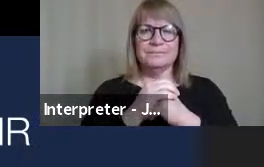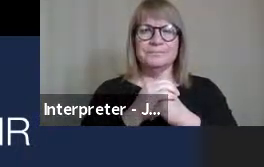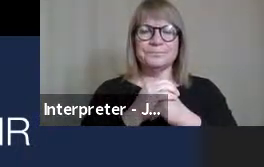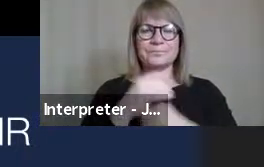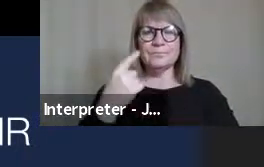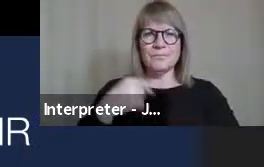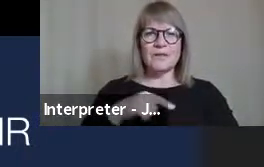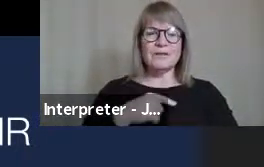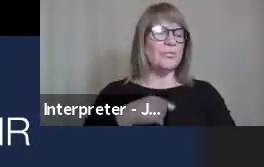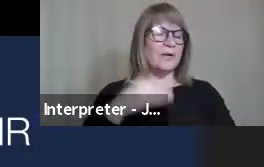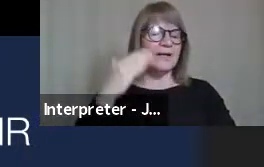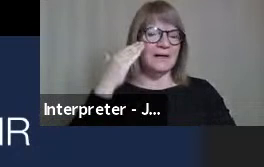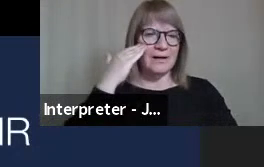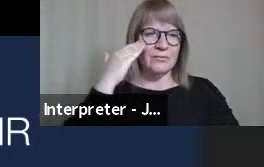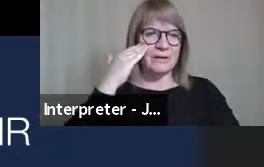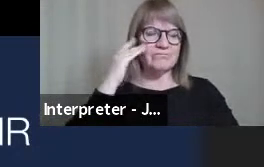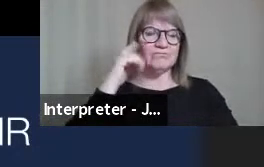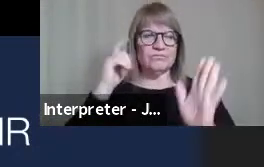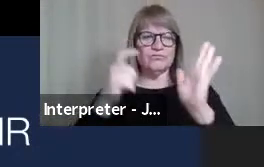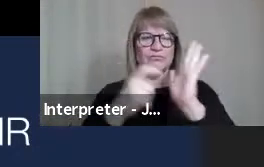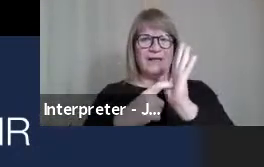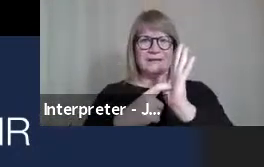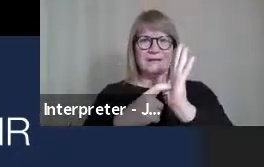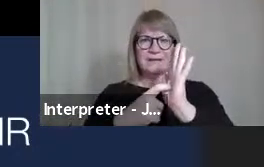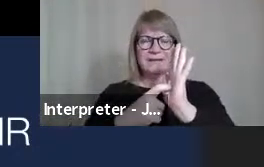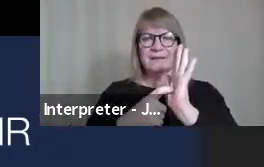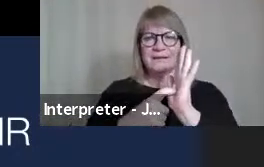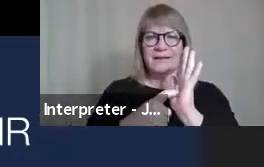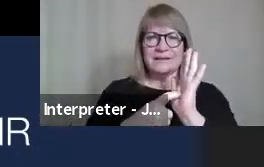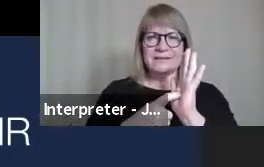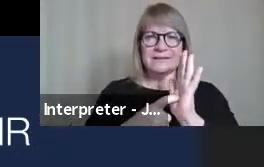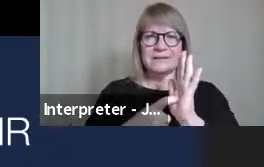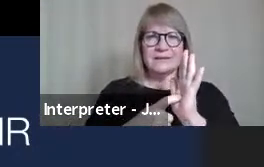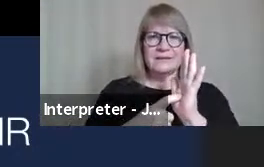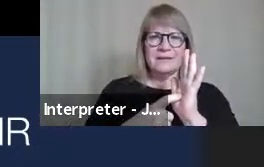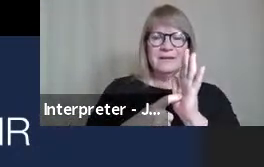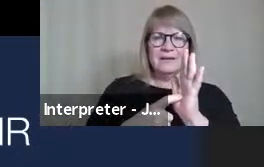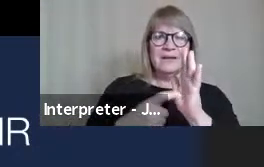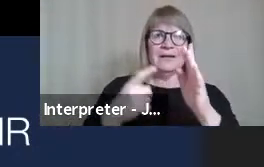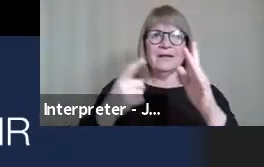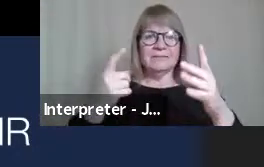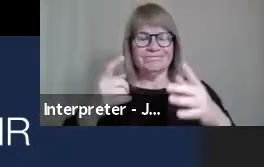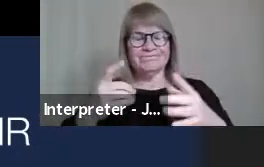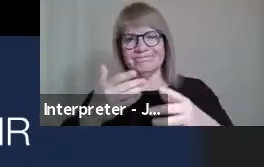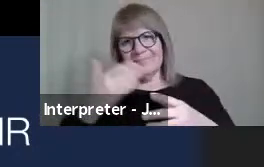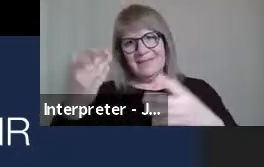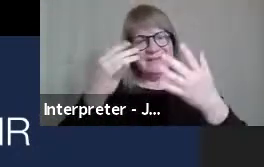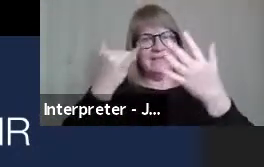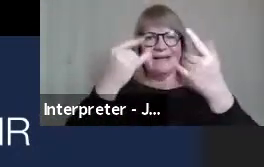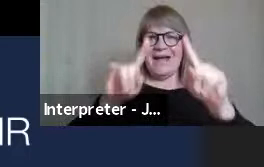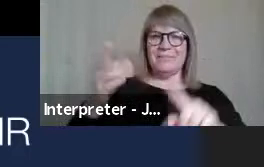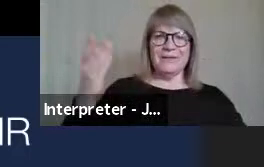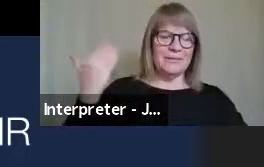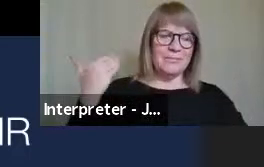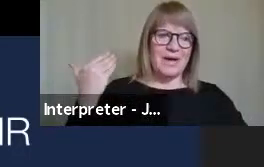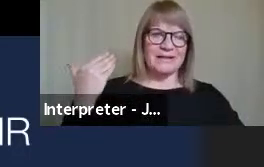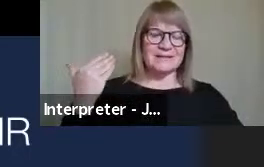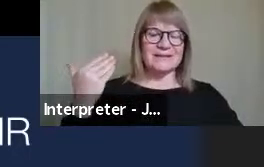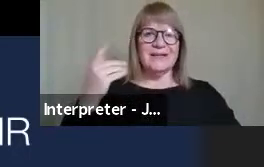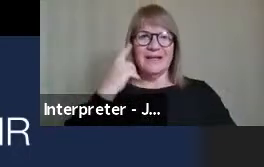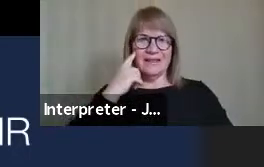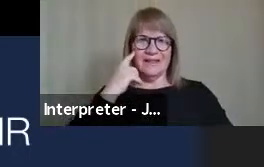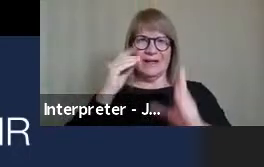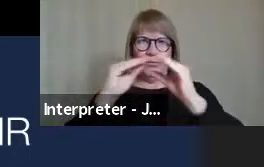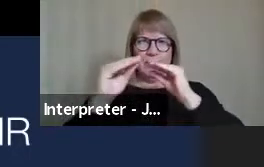wary and mindful we use repair but also aware of the ways it's been invoked in the past and trying to think of what repair would look